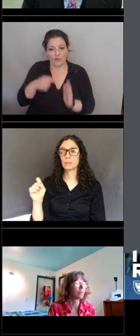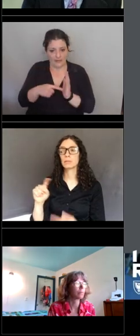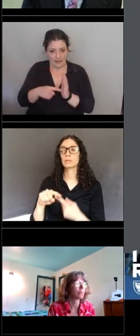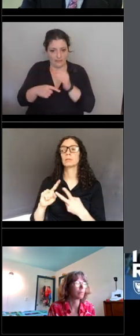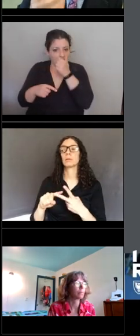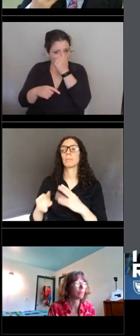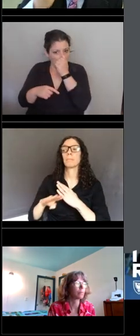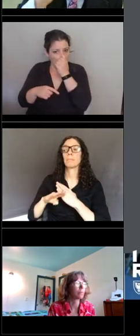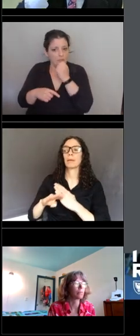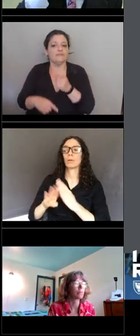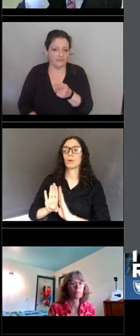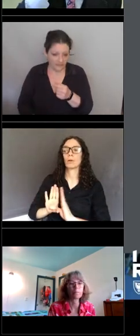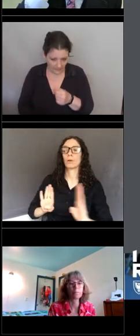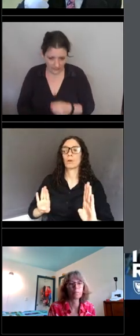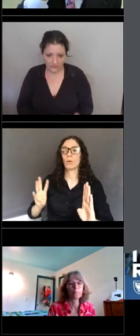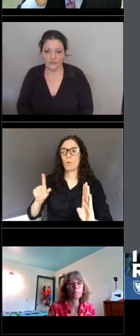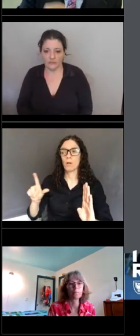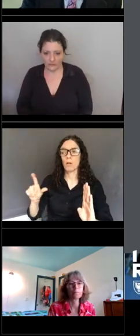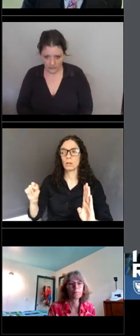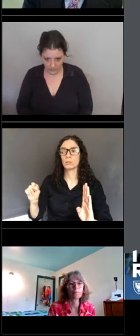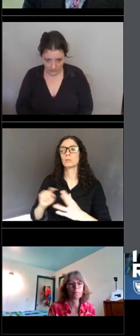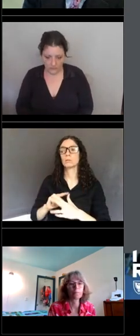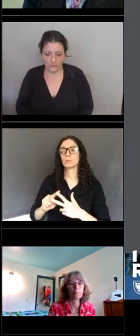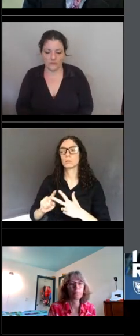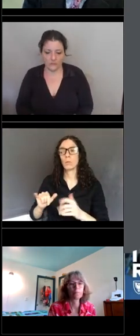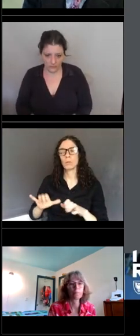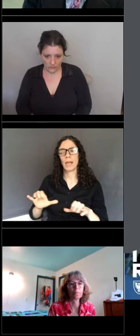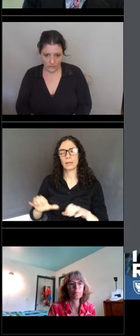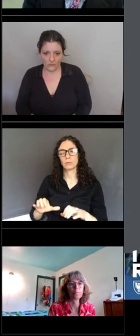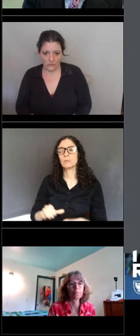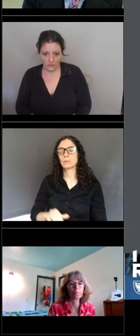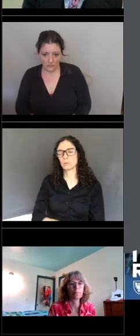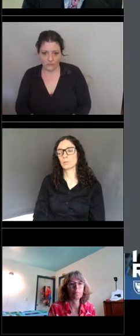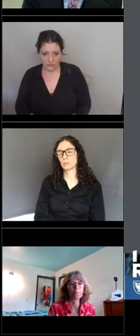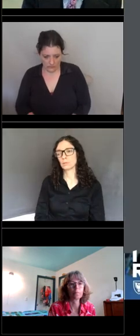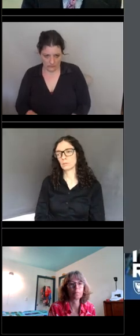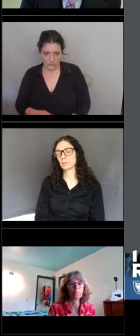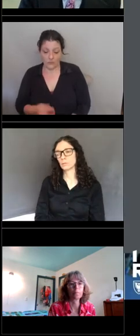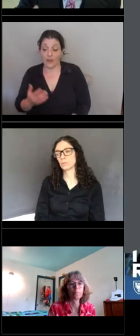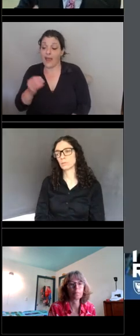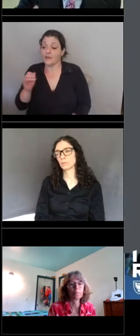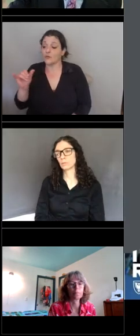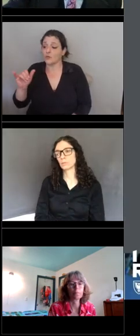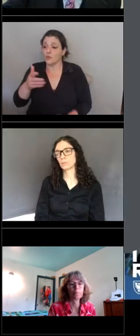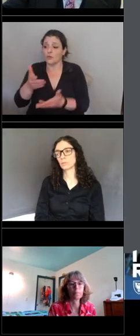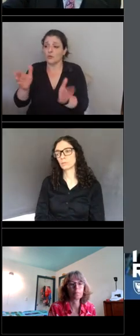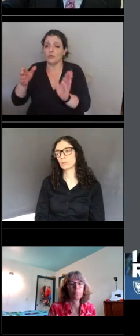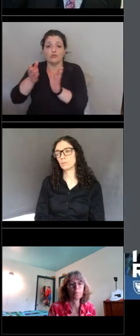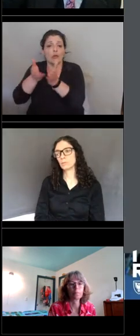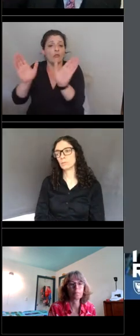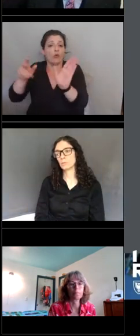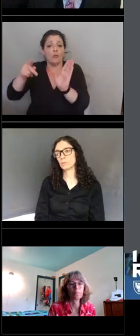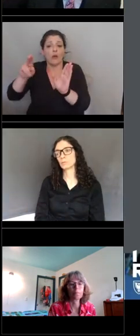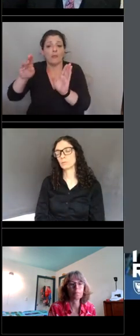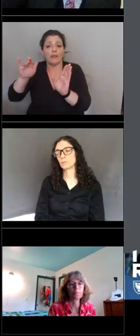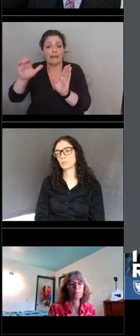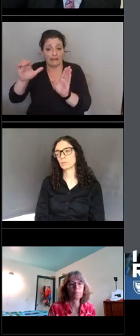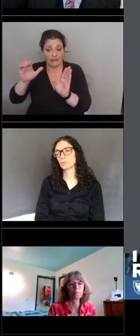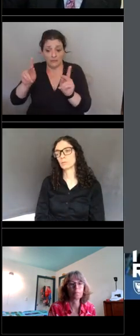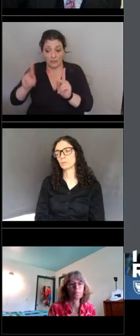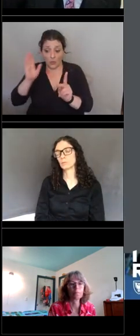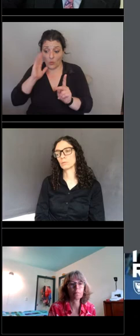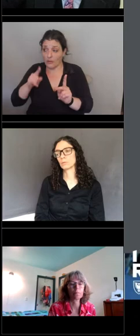to be able to visualize, understand, and then the public as a whole is able to say like, hey, yeah, there's seawalls that need